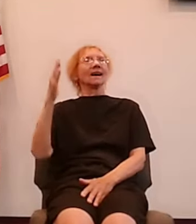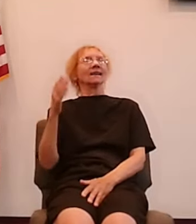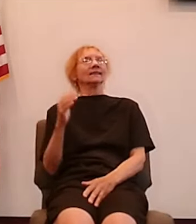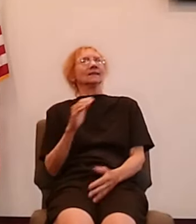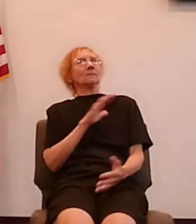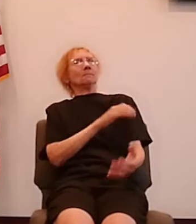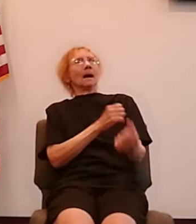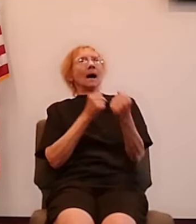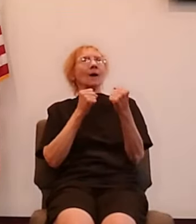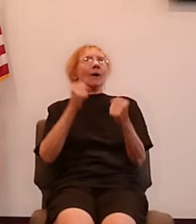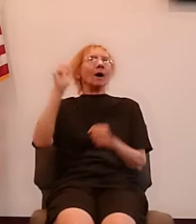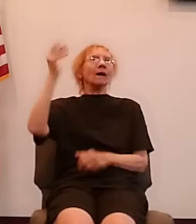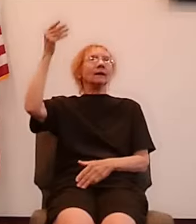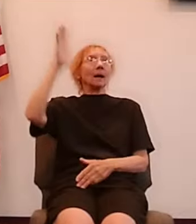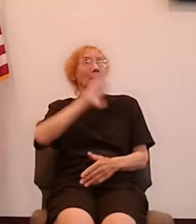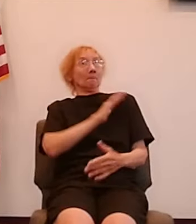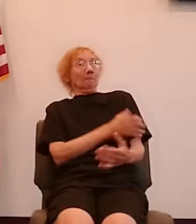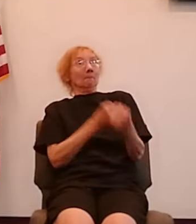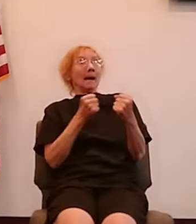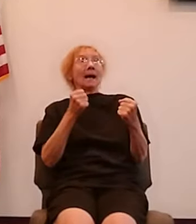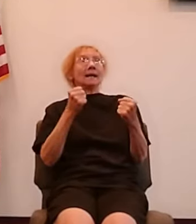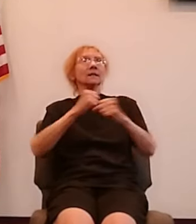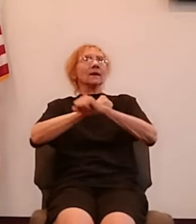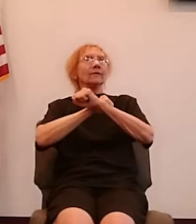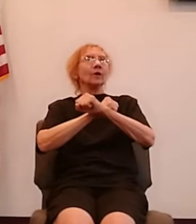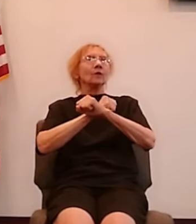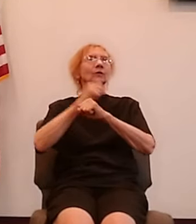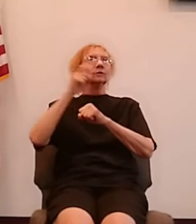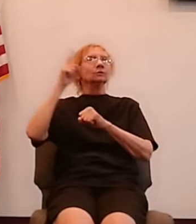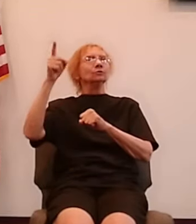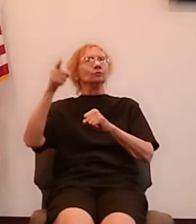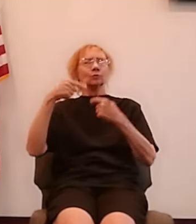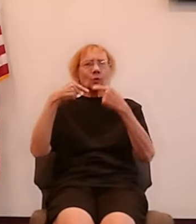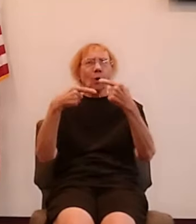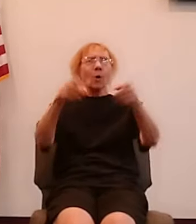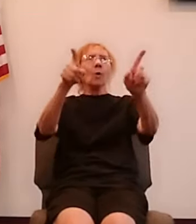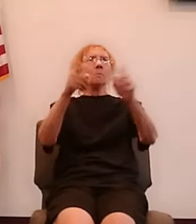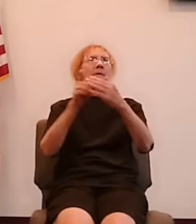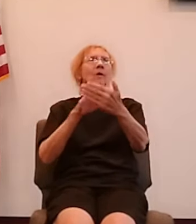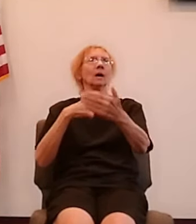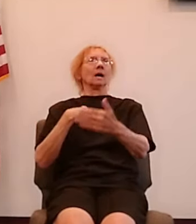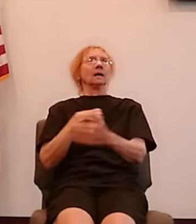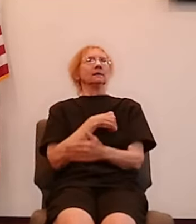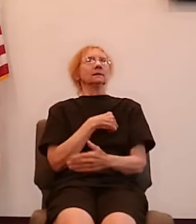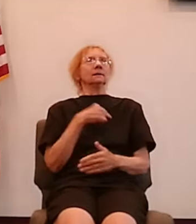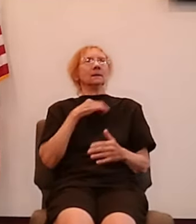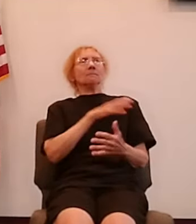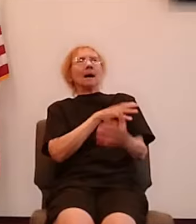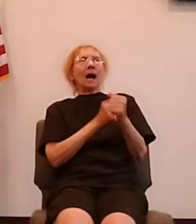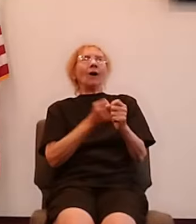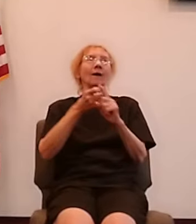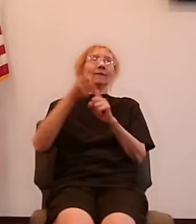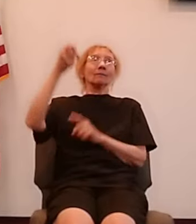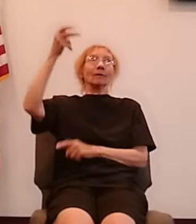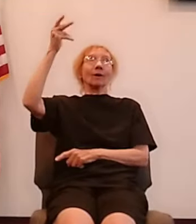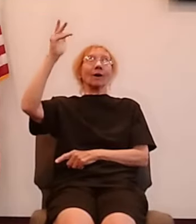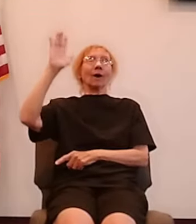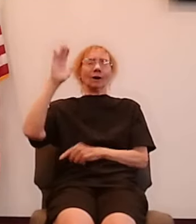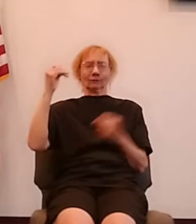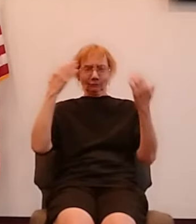fortress, you go before us. Nothing can stand against the power of our